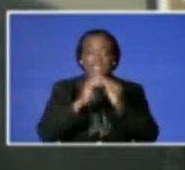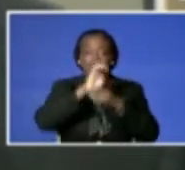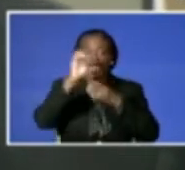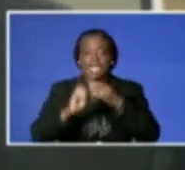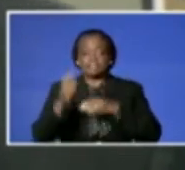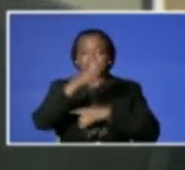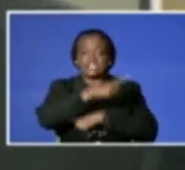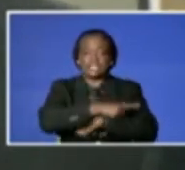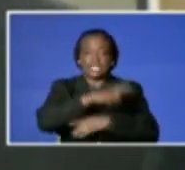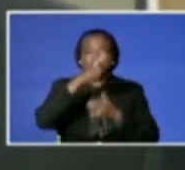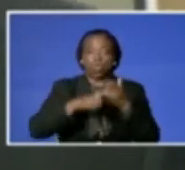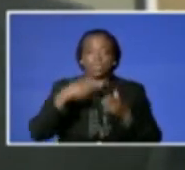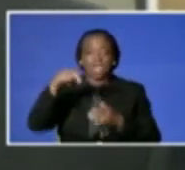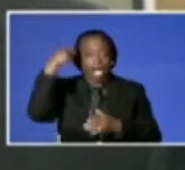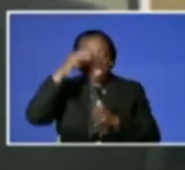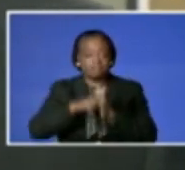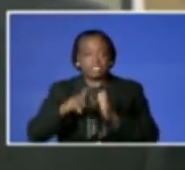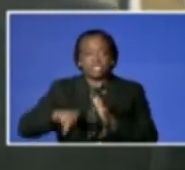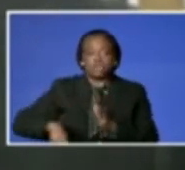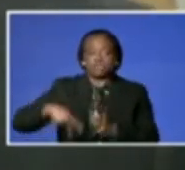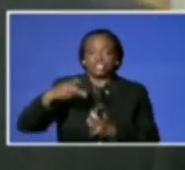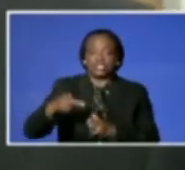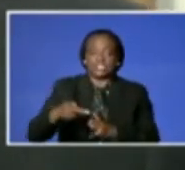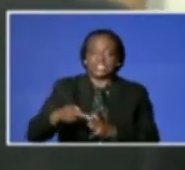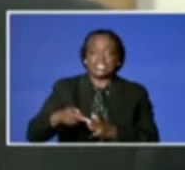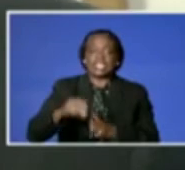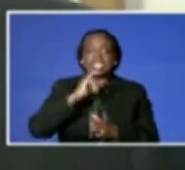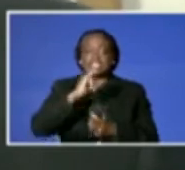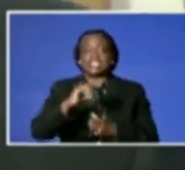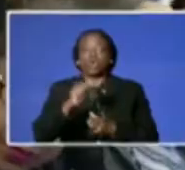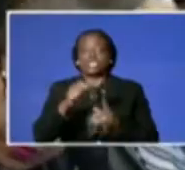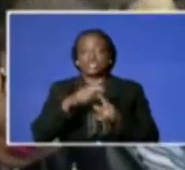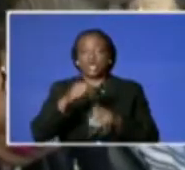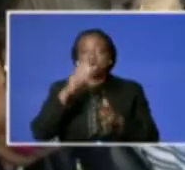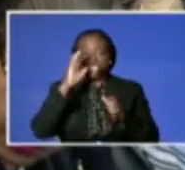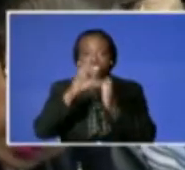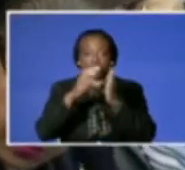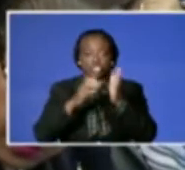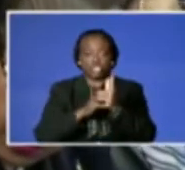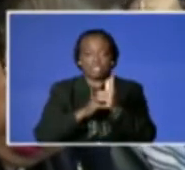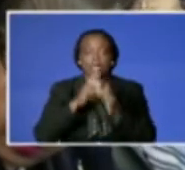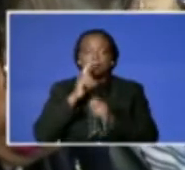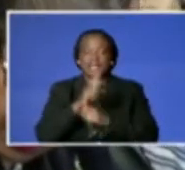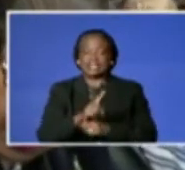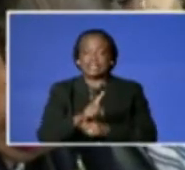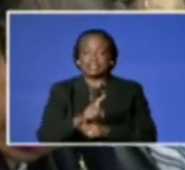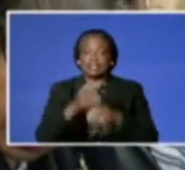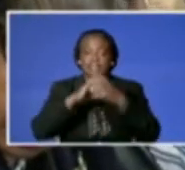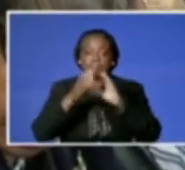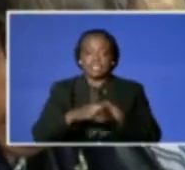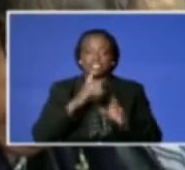government produces is in accordance with its constitutional mandate, and that is to produce laws for the peace, order, and good governance of the